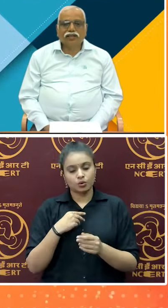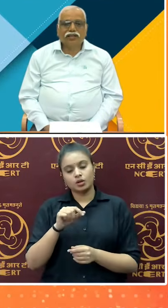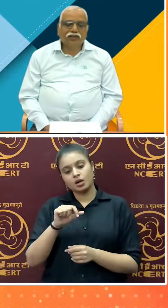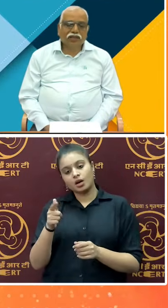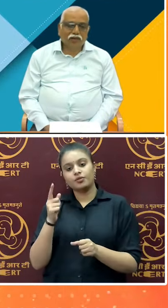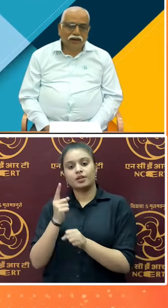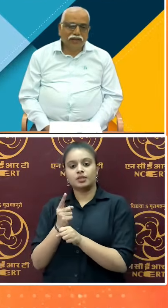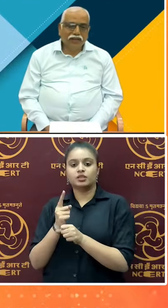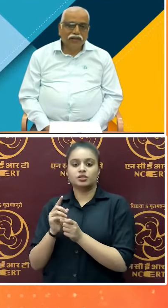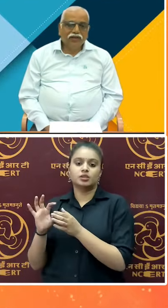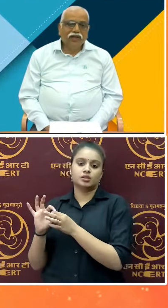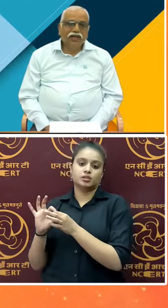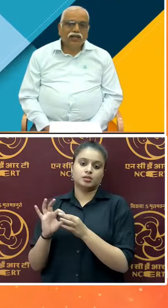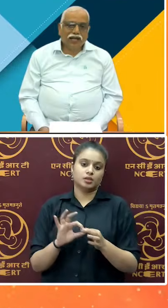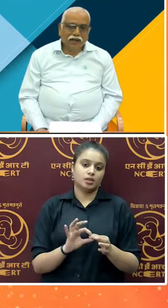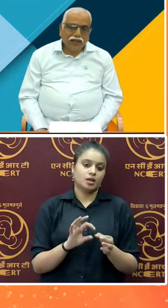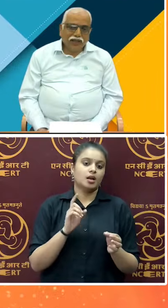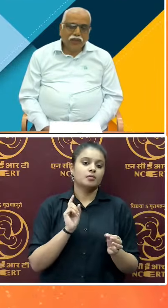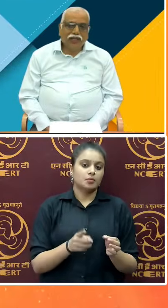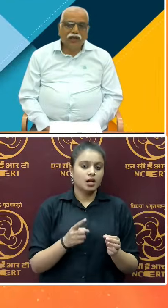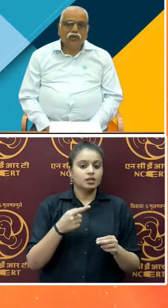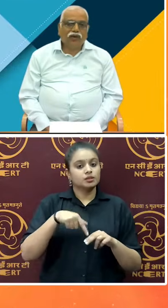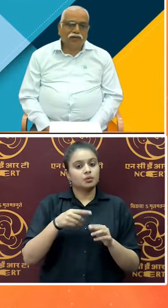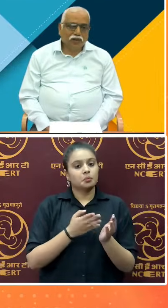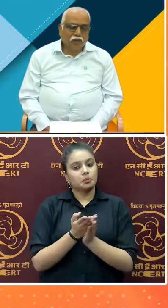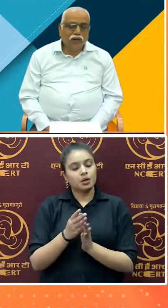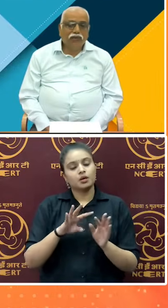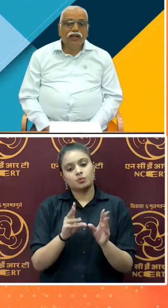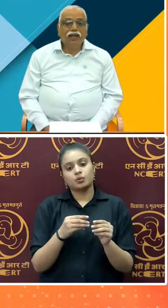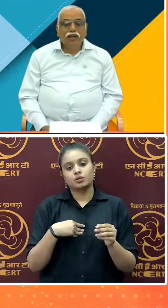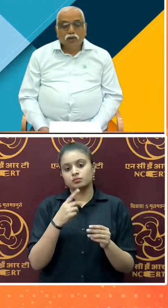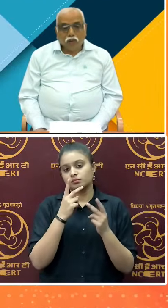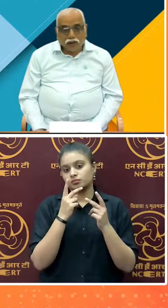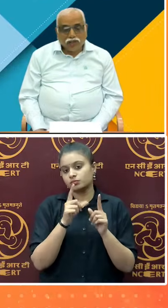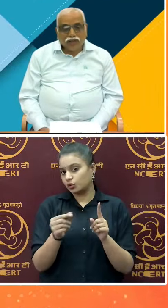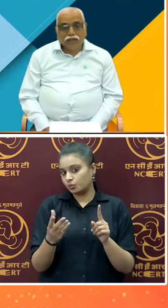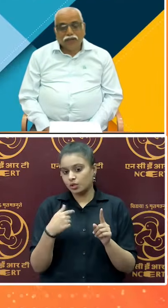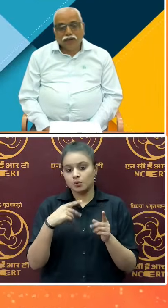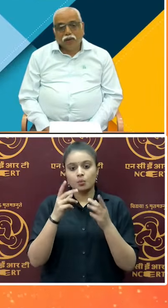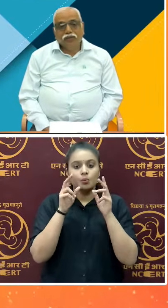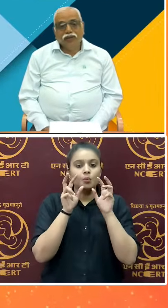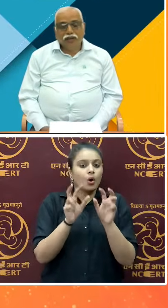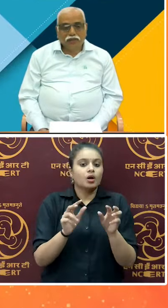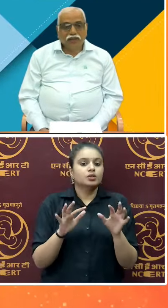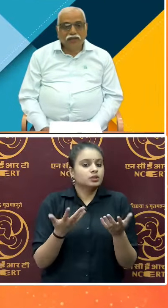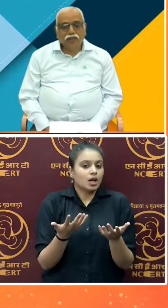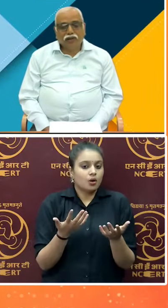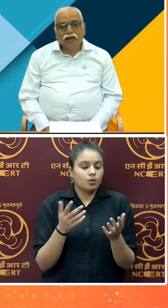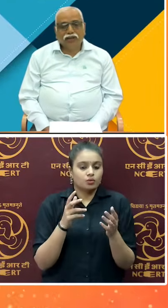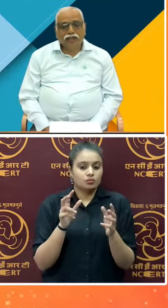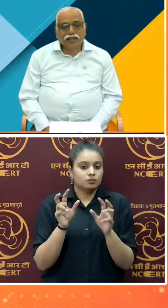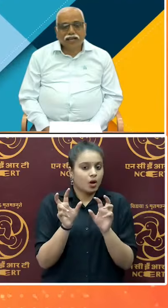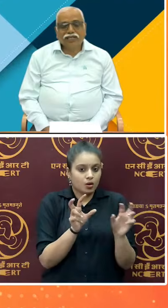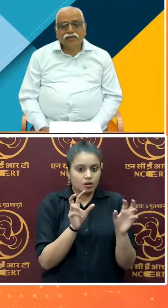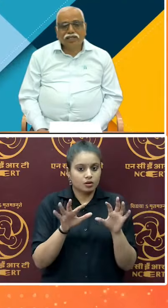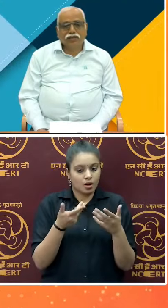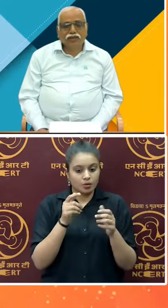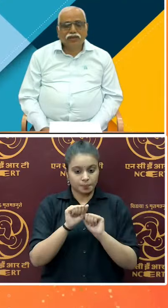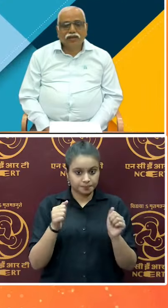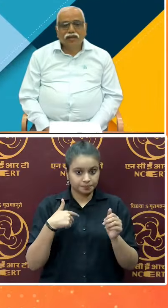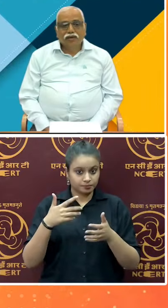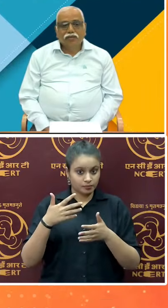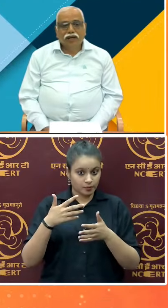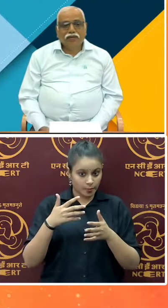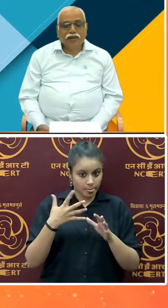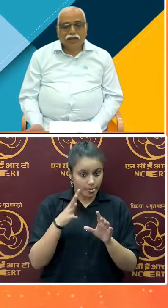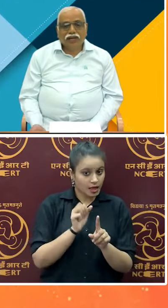who are concerned with the work. So it is in that way we can look for. So how do we watch them? How do we observe them? What are their signs and